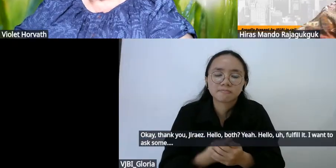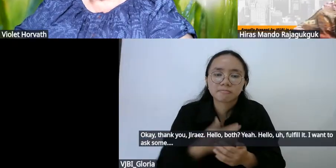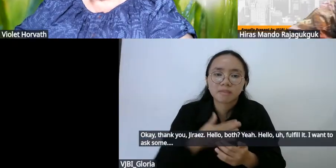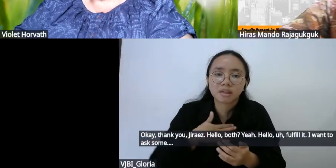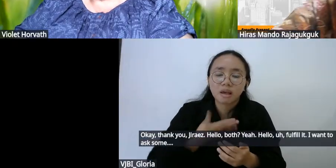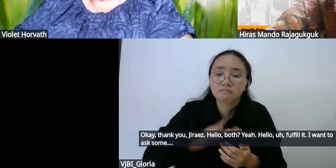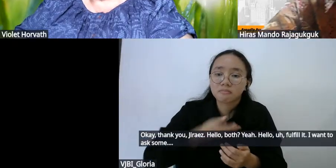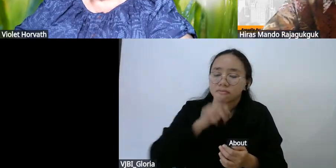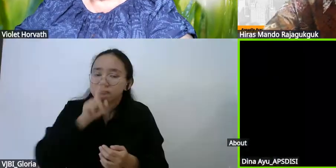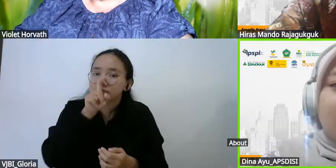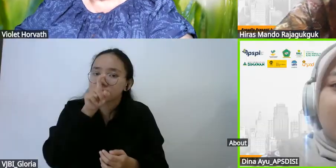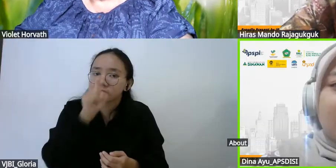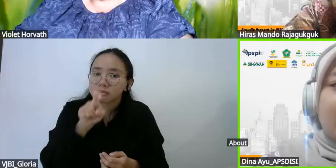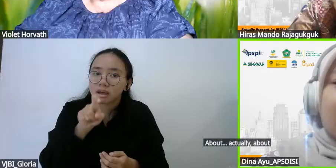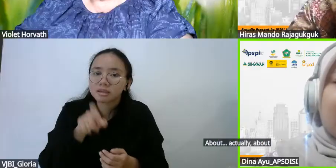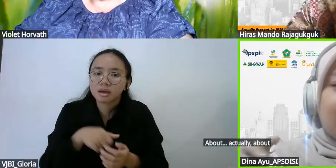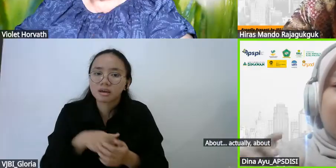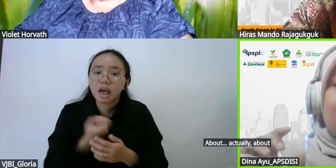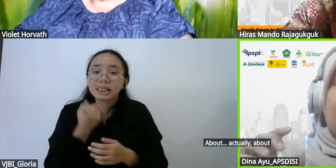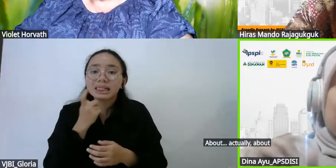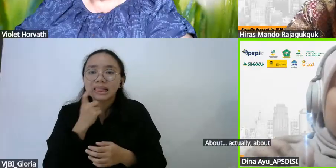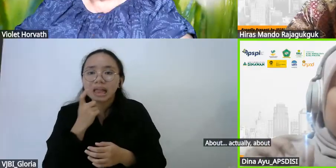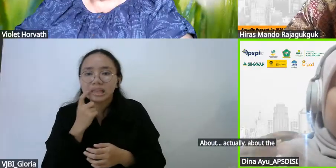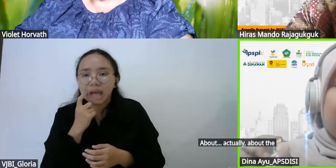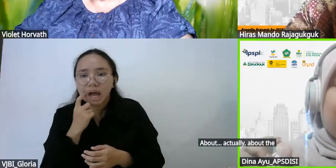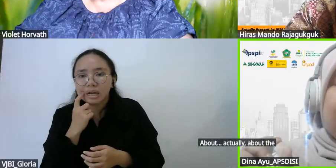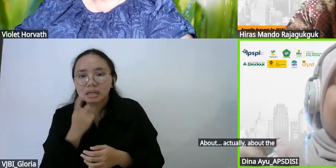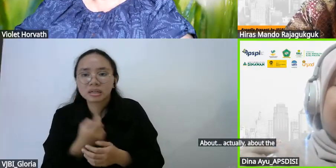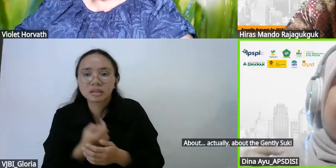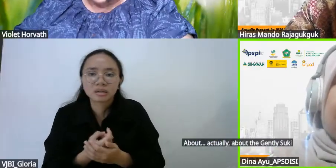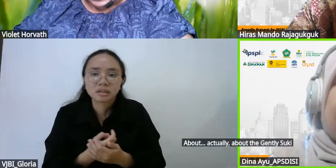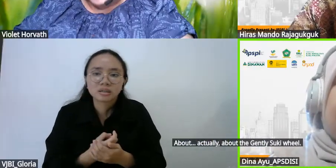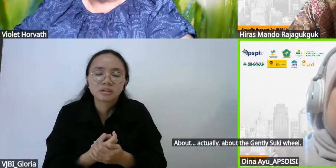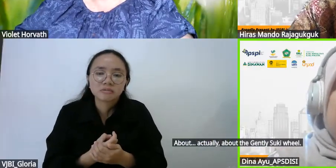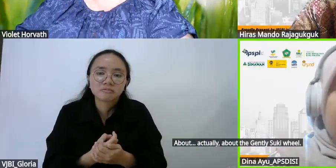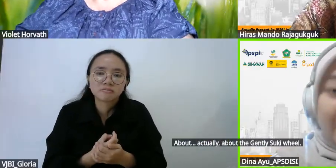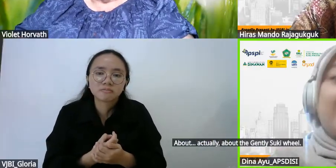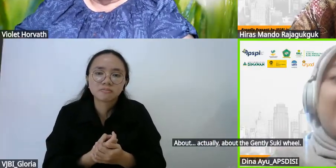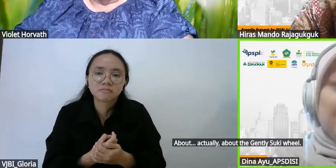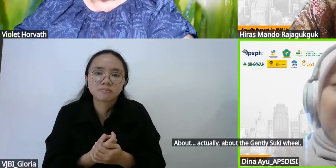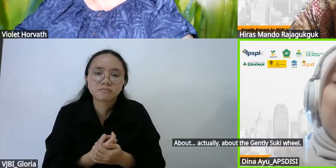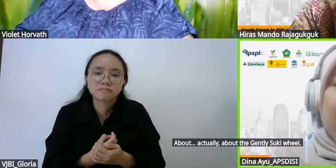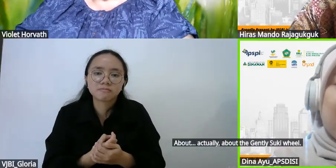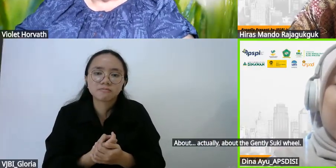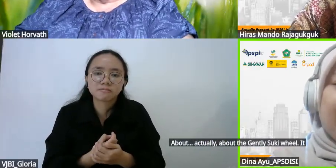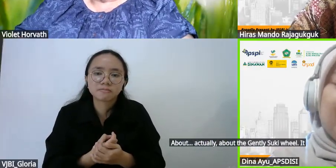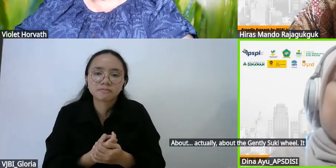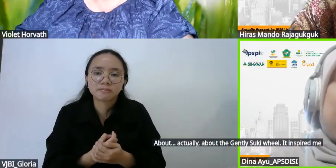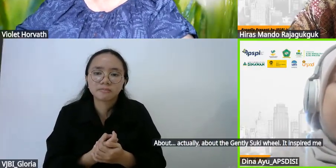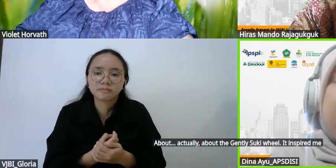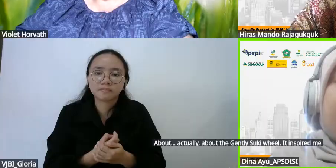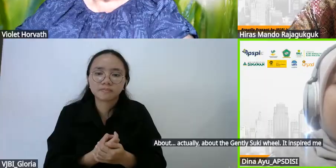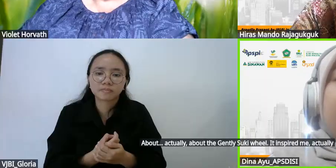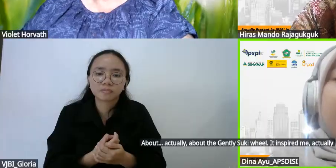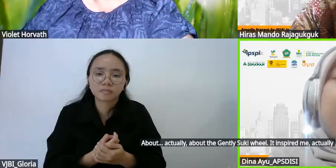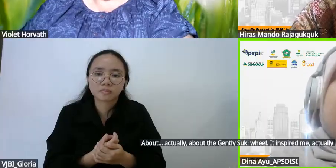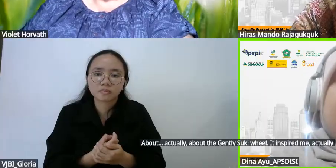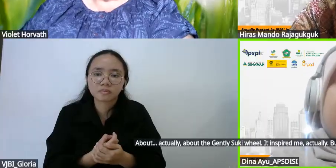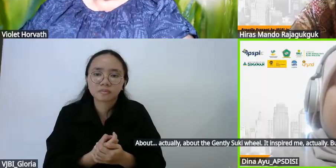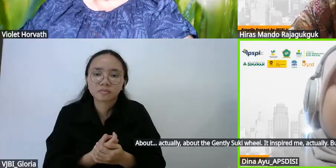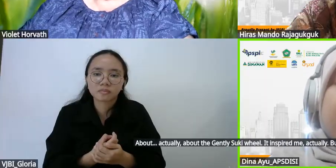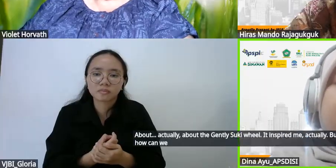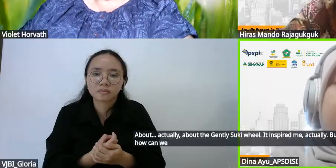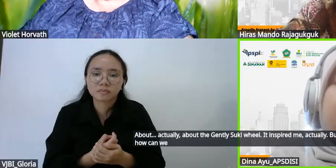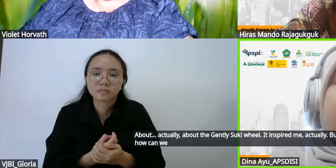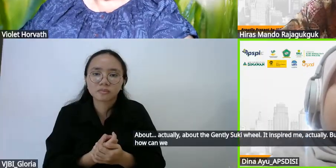about the gently suki wheel. It inspired me actually. But how can we as